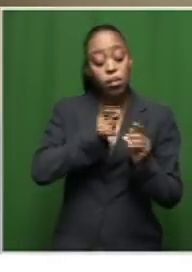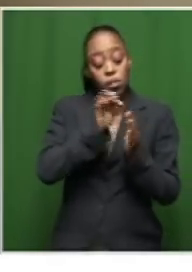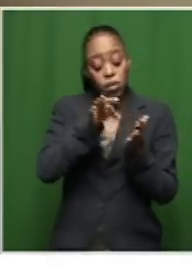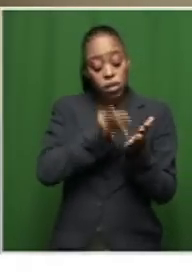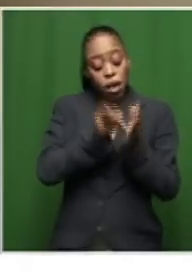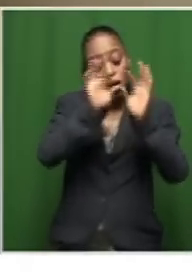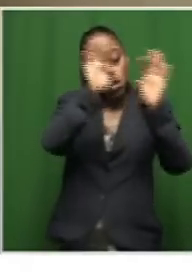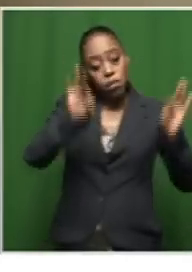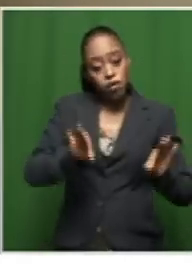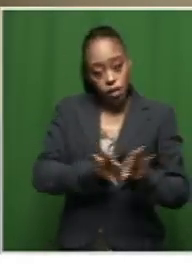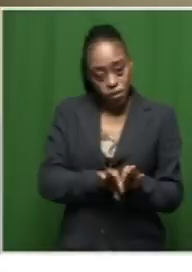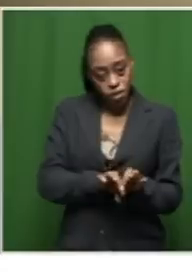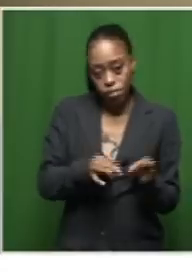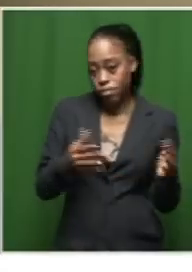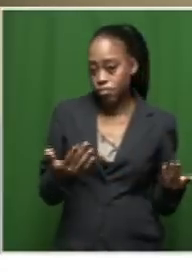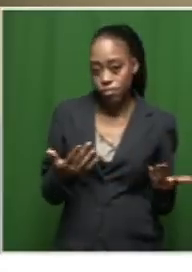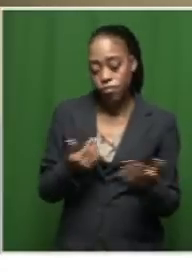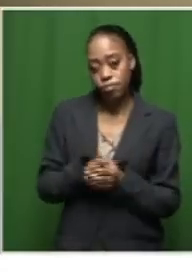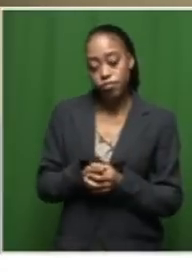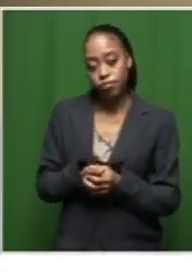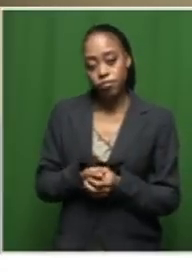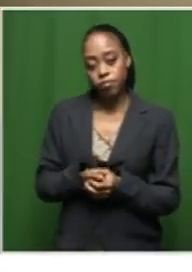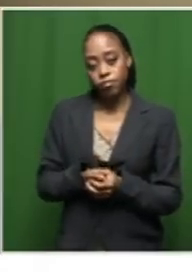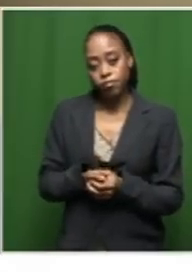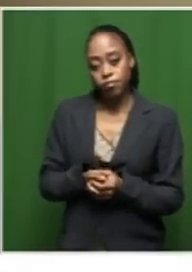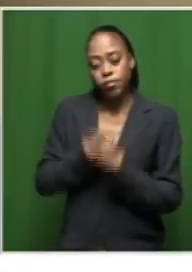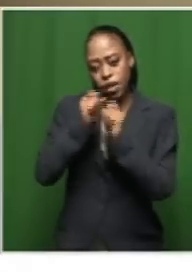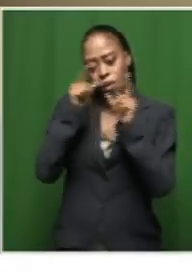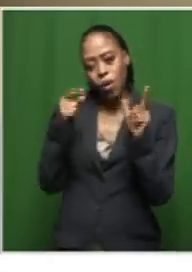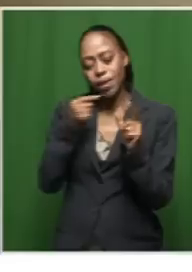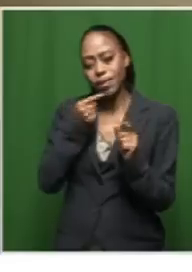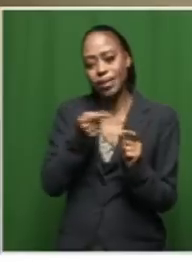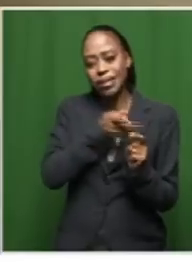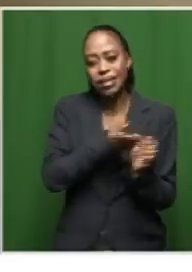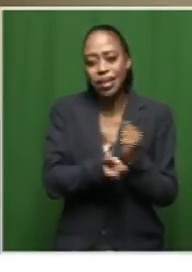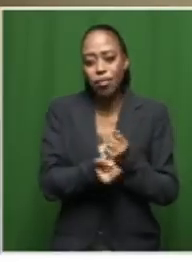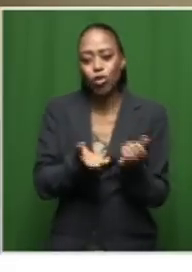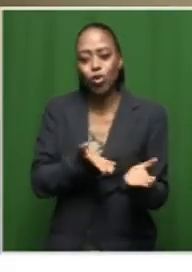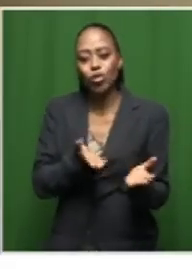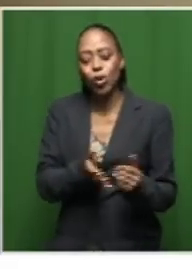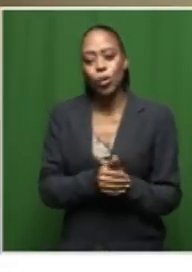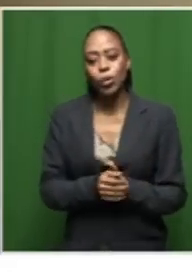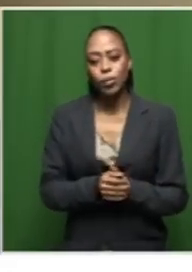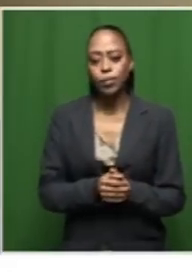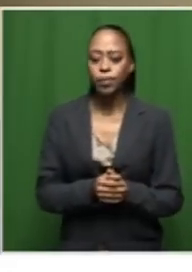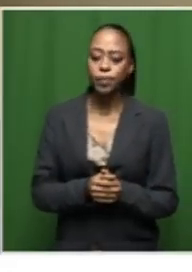when they sign into the pension fund? Are they fully aware that this is what actually happens?